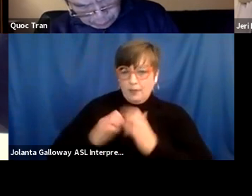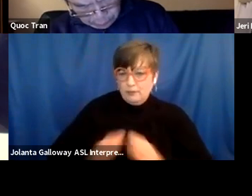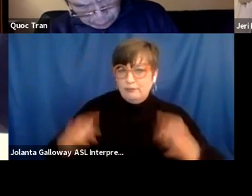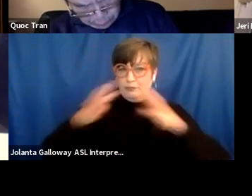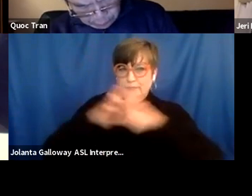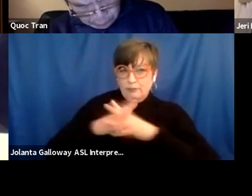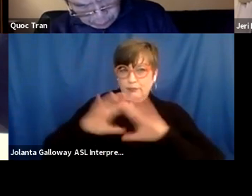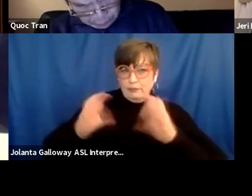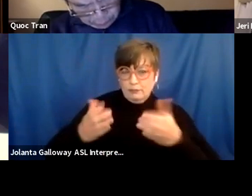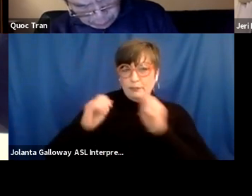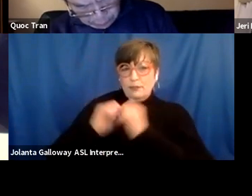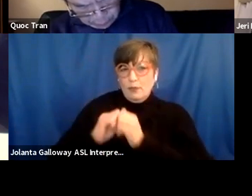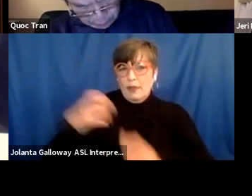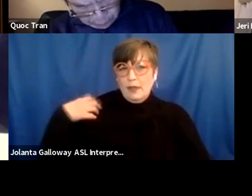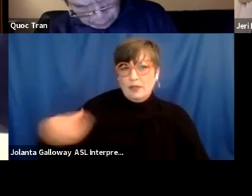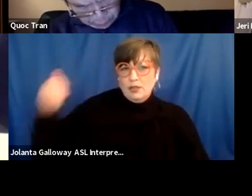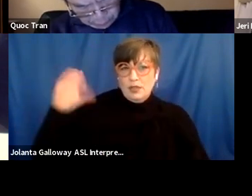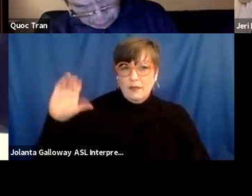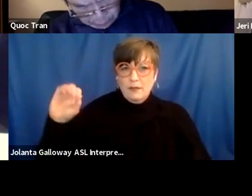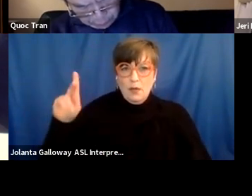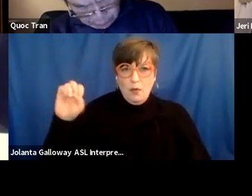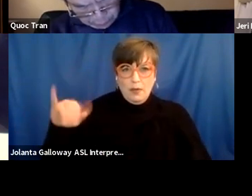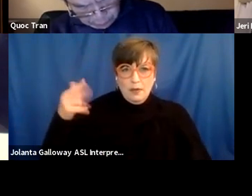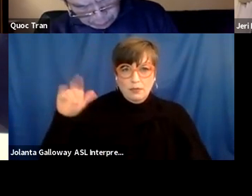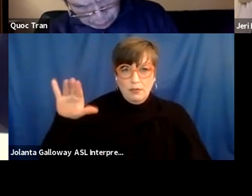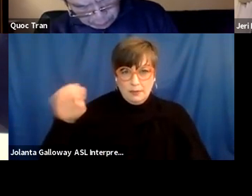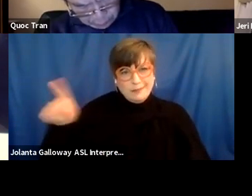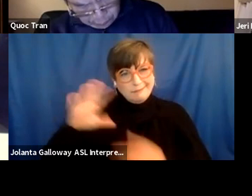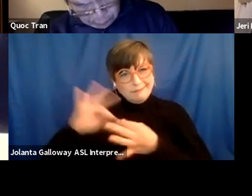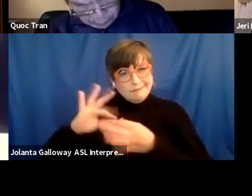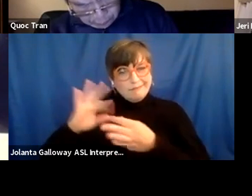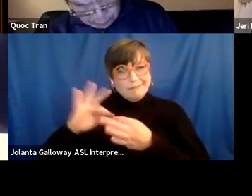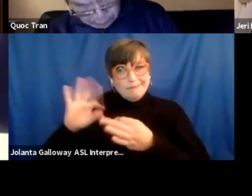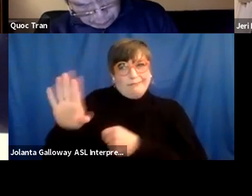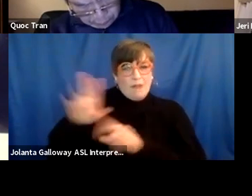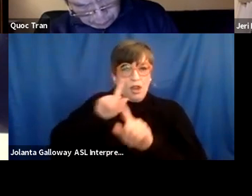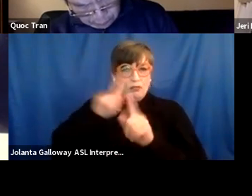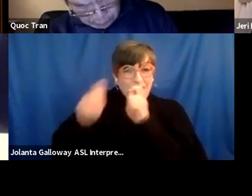Chief Coakley Rice around, you know, just our reforms that we're doing.